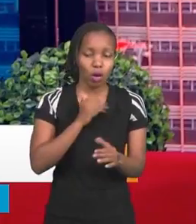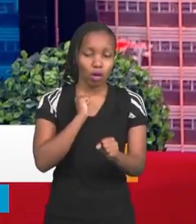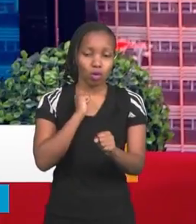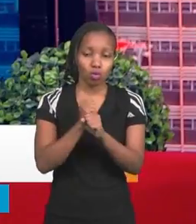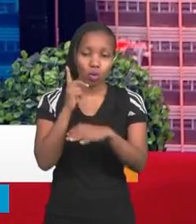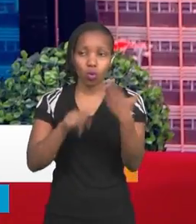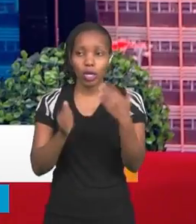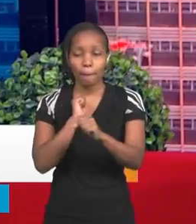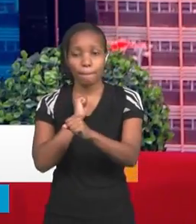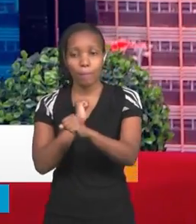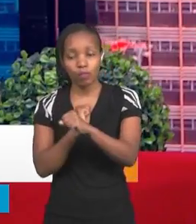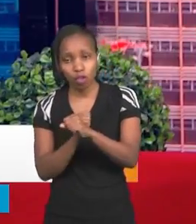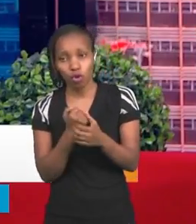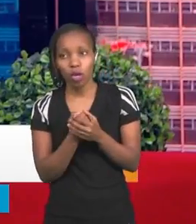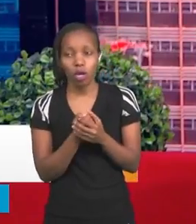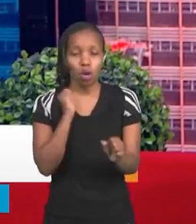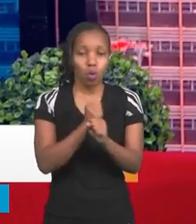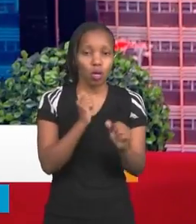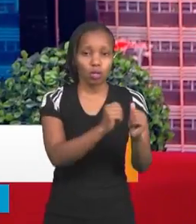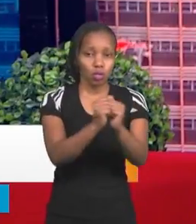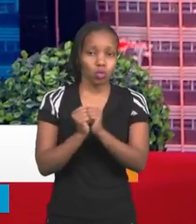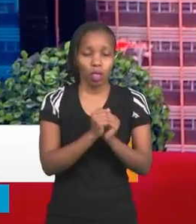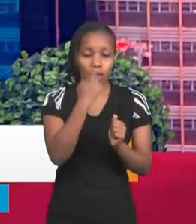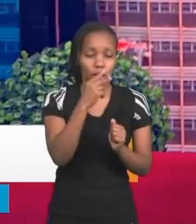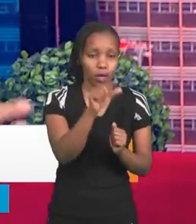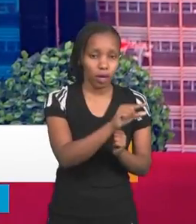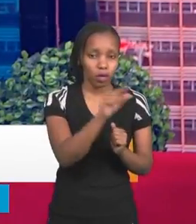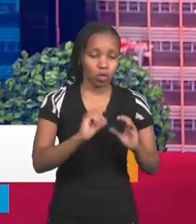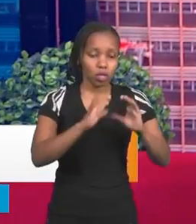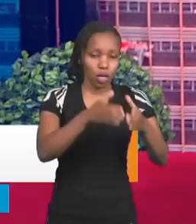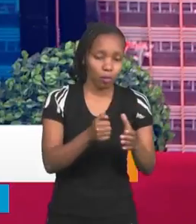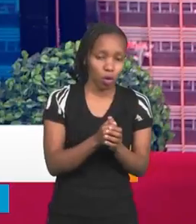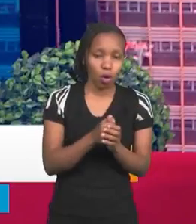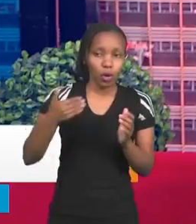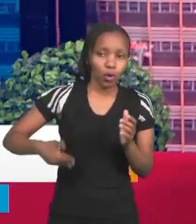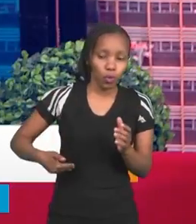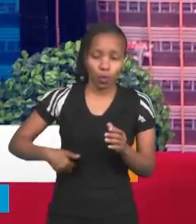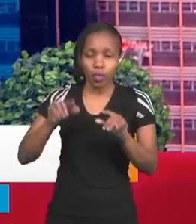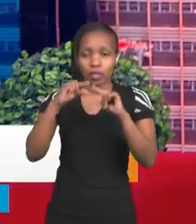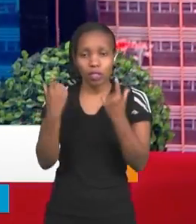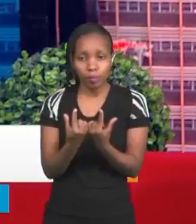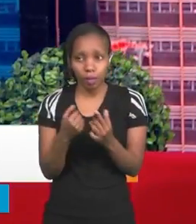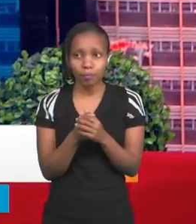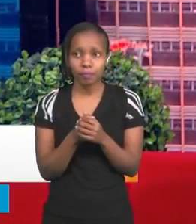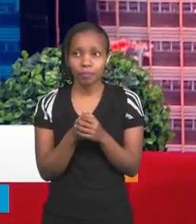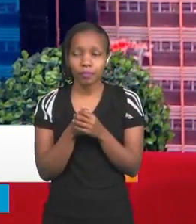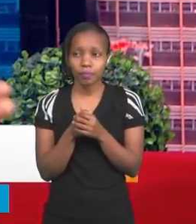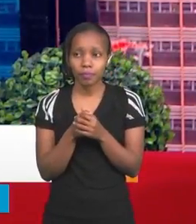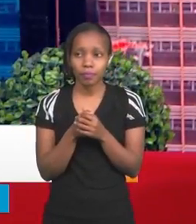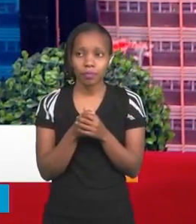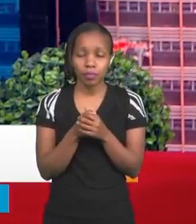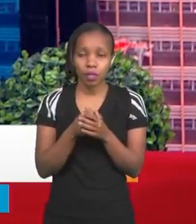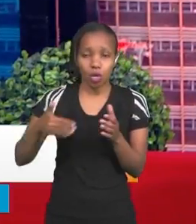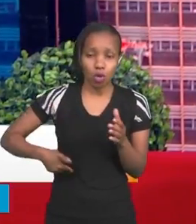prevention interventions. So we are working with our Red Cross clubs in schools, we're working with the youth chapters, we are working with the, you know, the